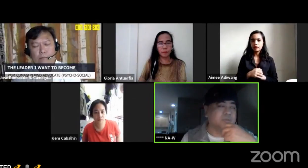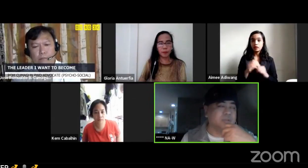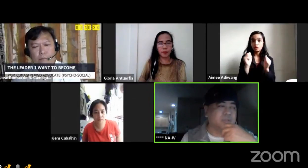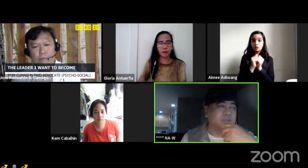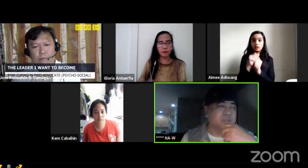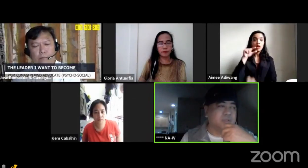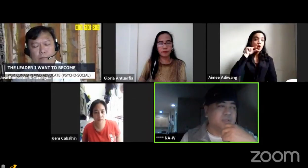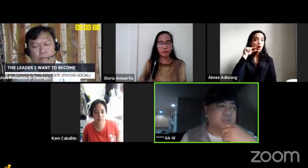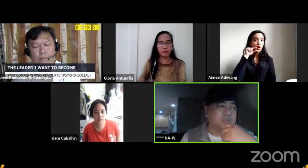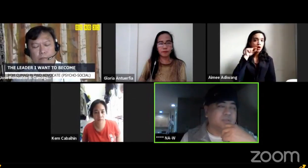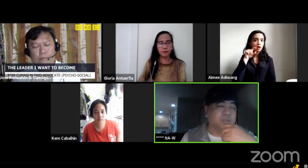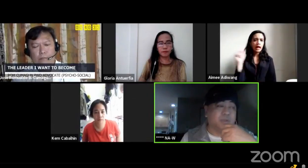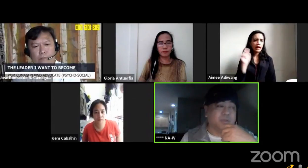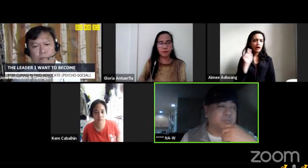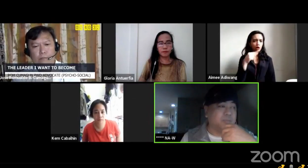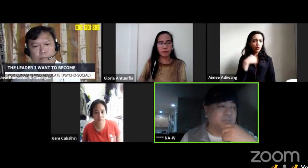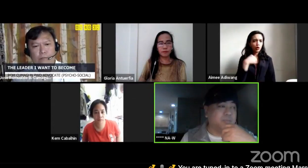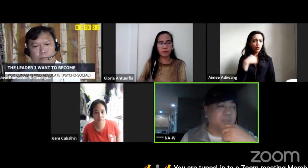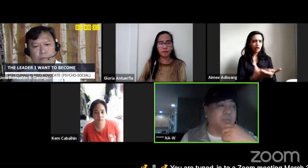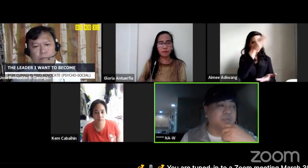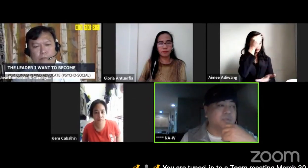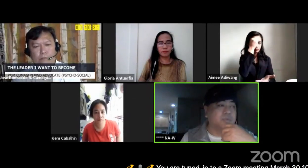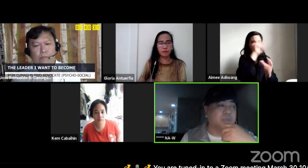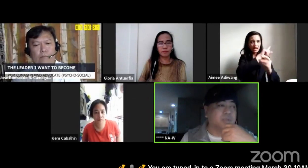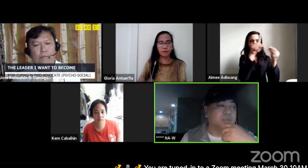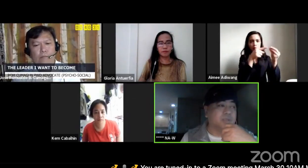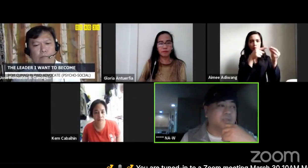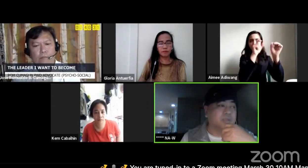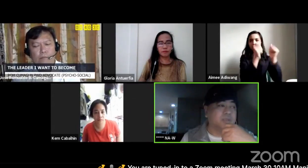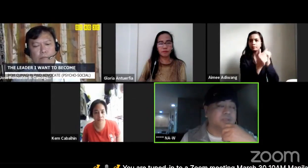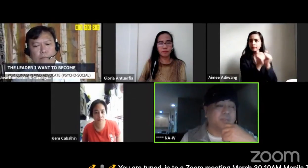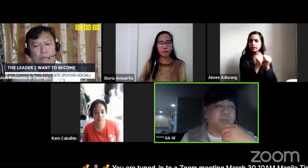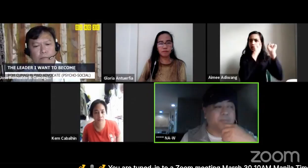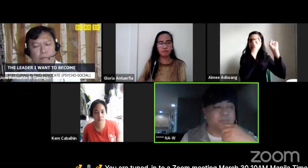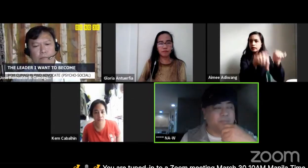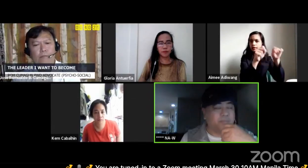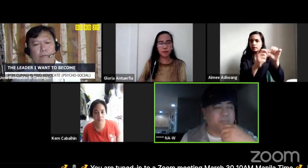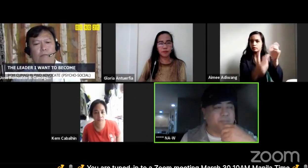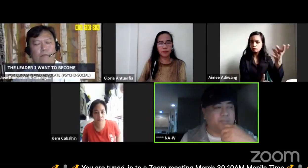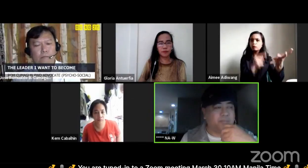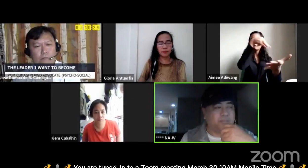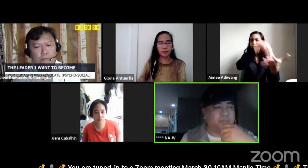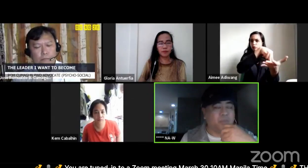Gloria, it's about being able to step up.